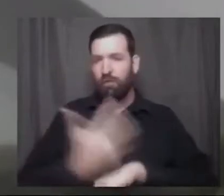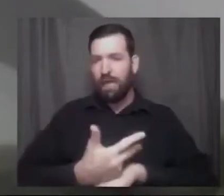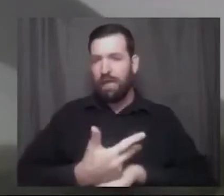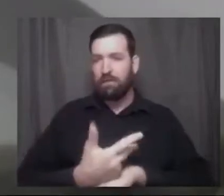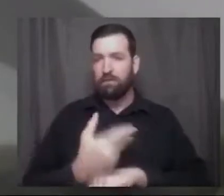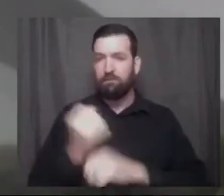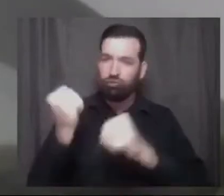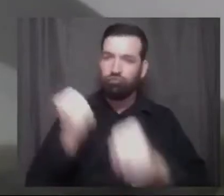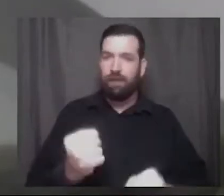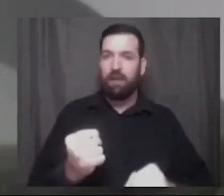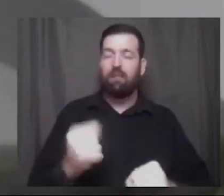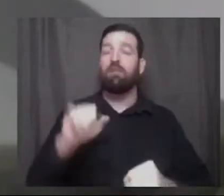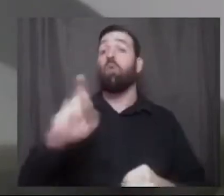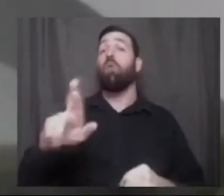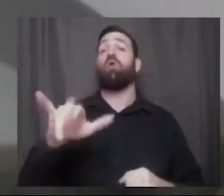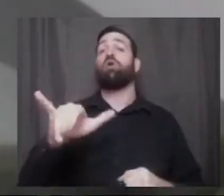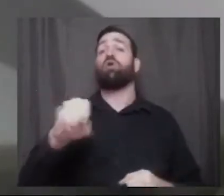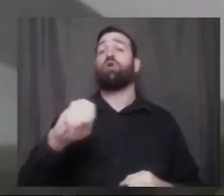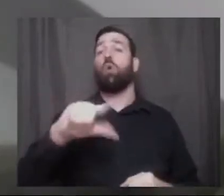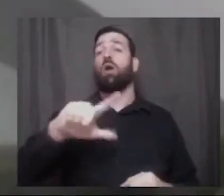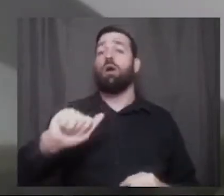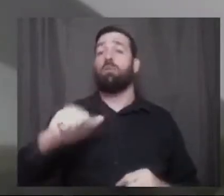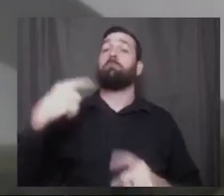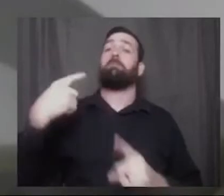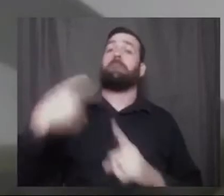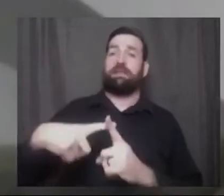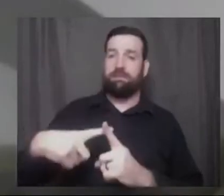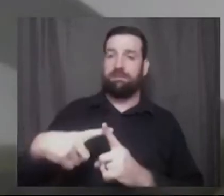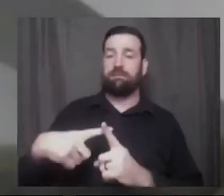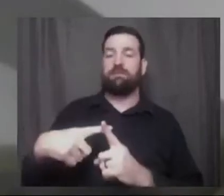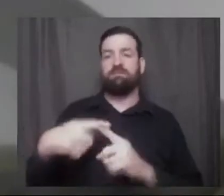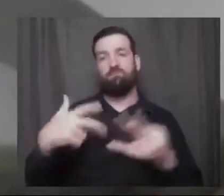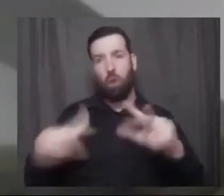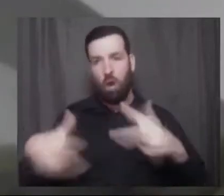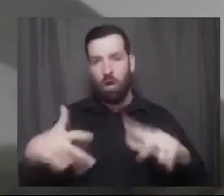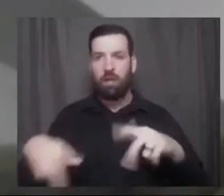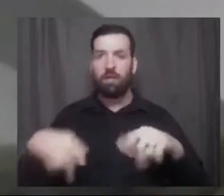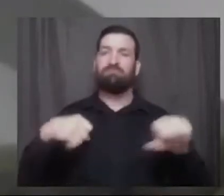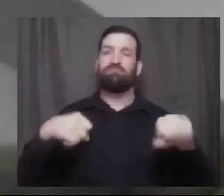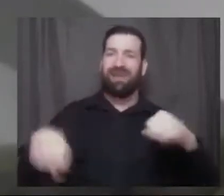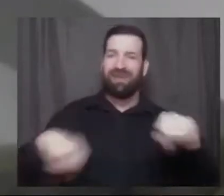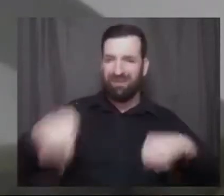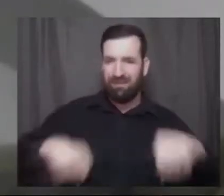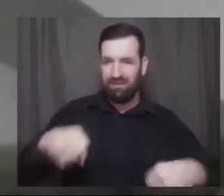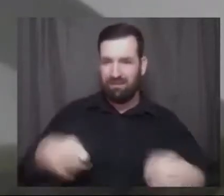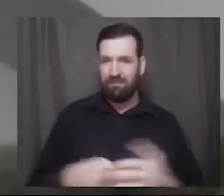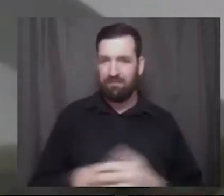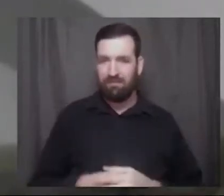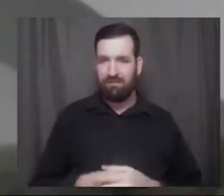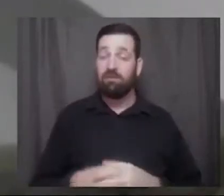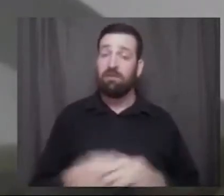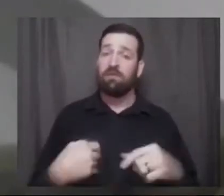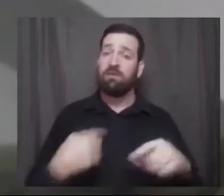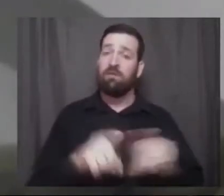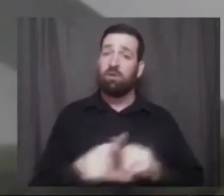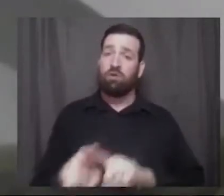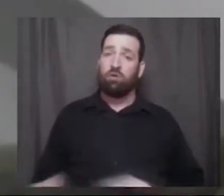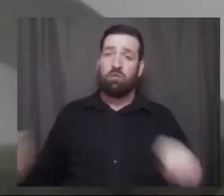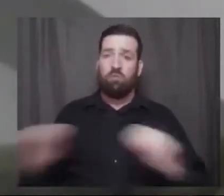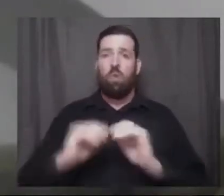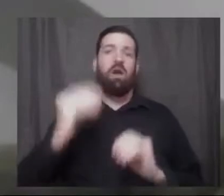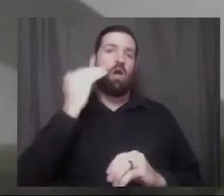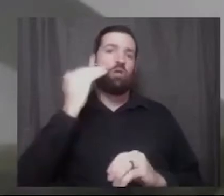or yoga in addition to, walking or biking. And I'm also just a lot more conscious of what I